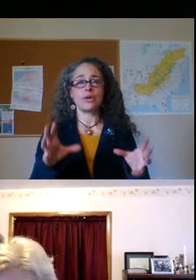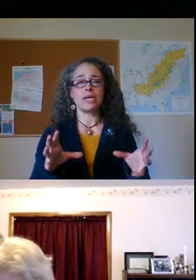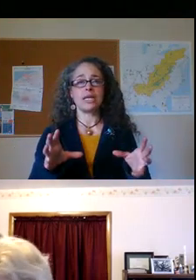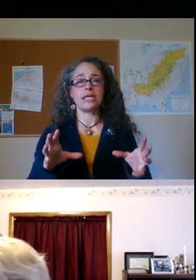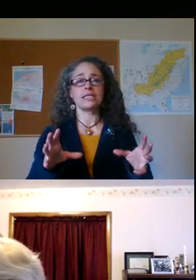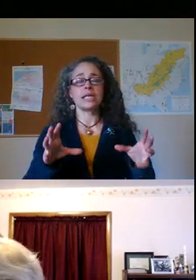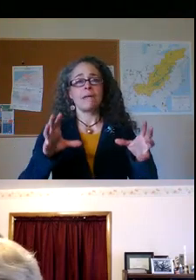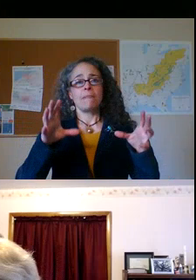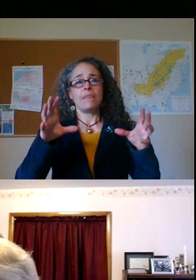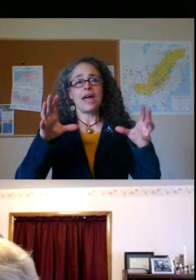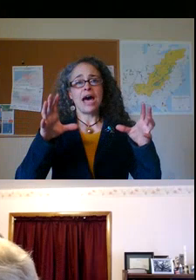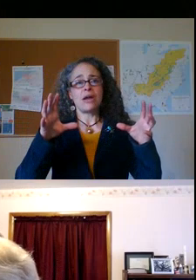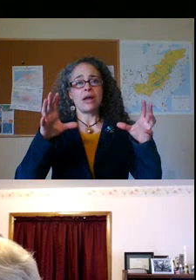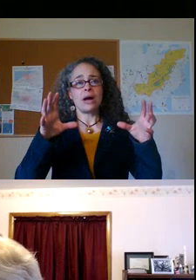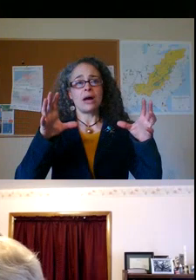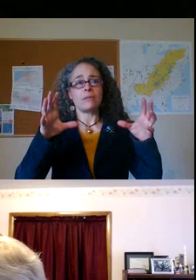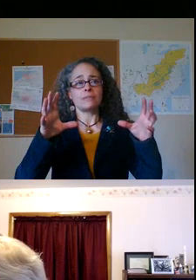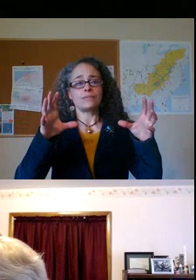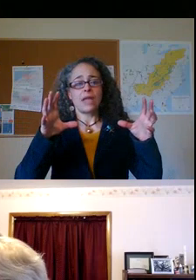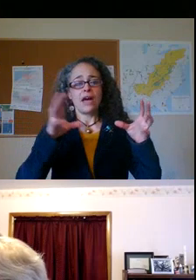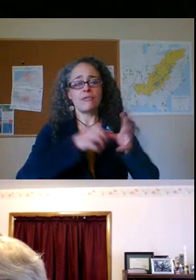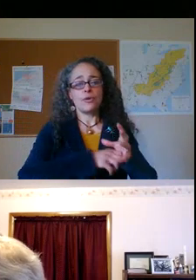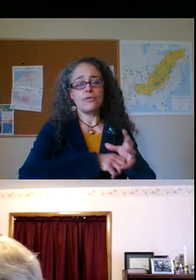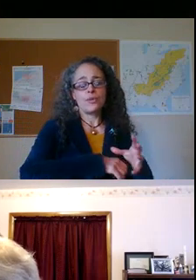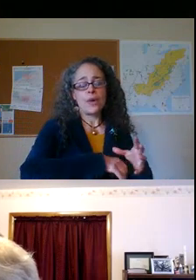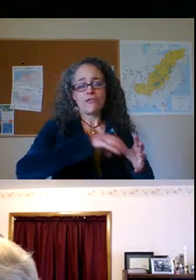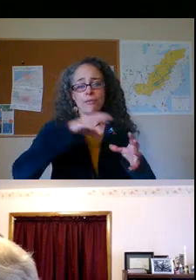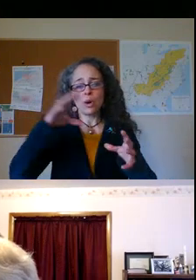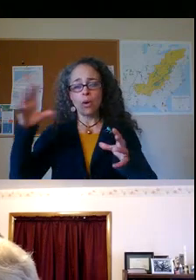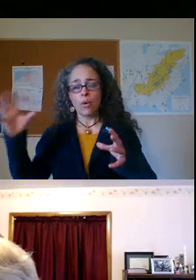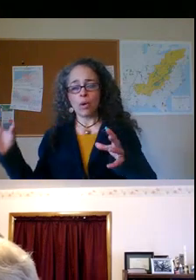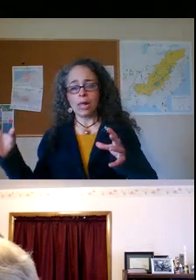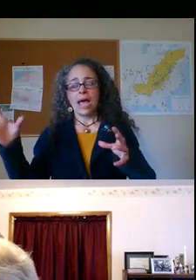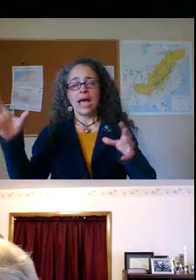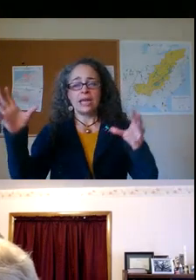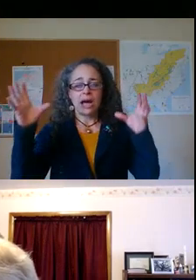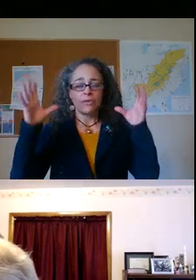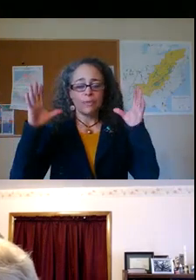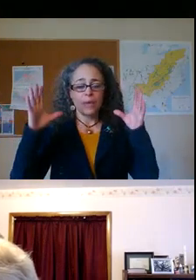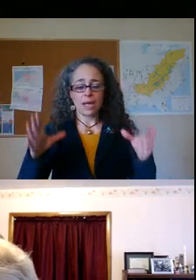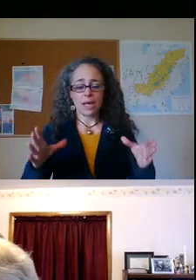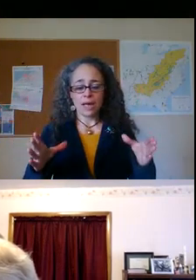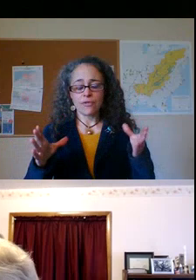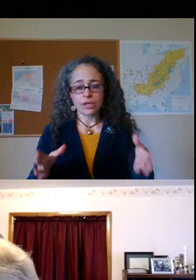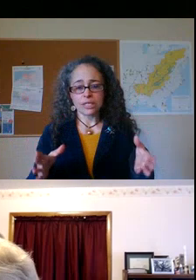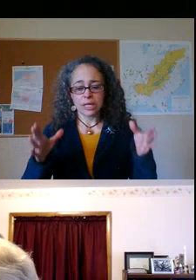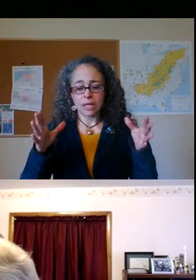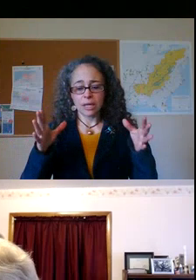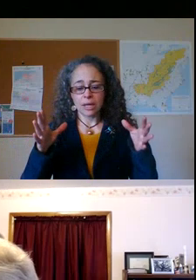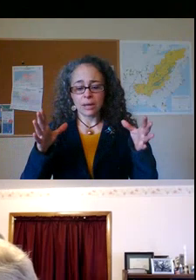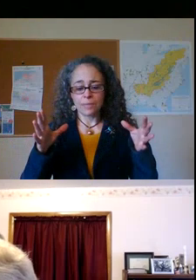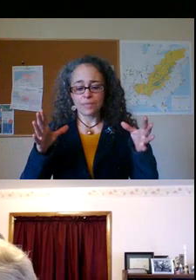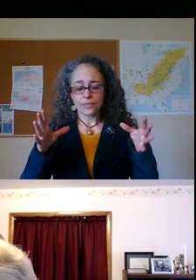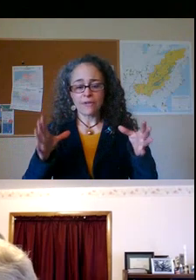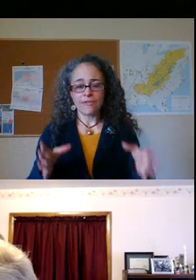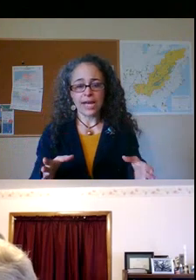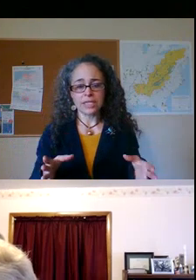prioritizing communities that have moved away from coal, and now they're being